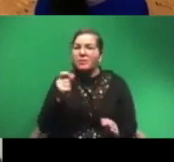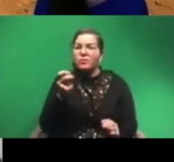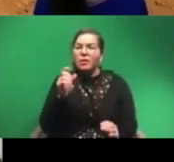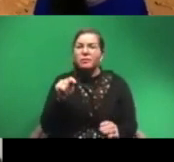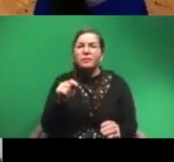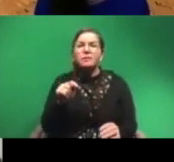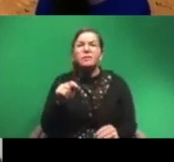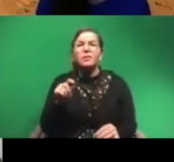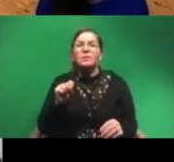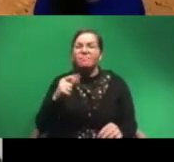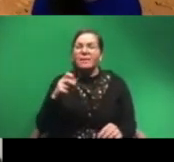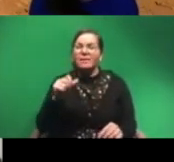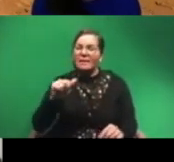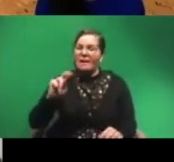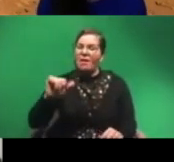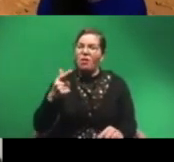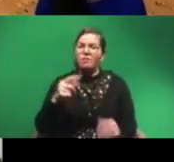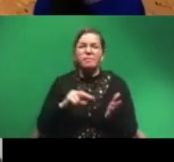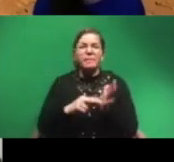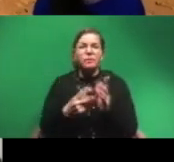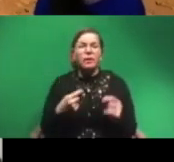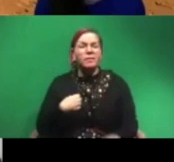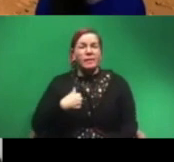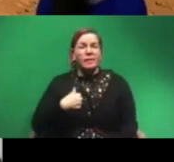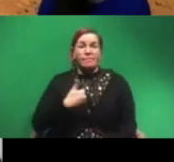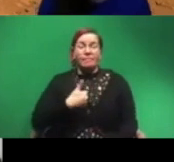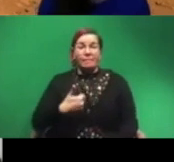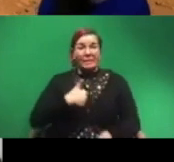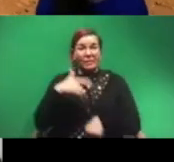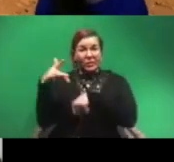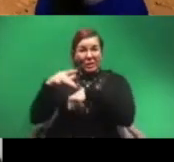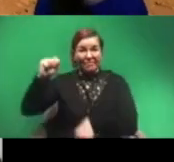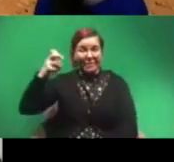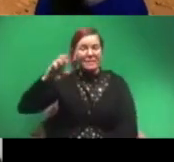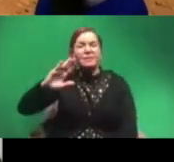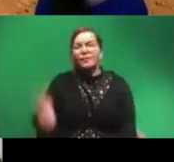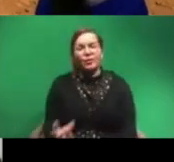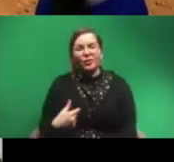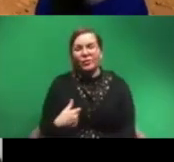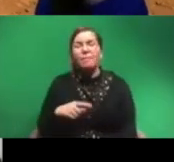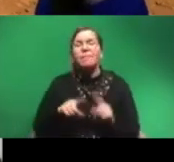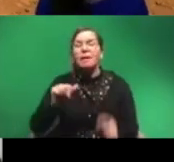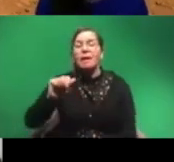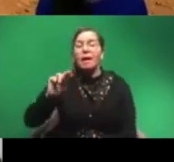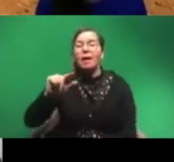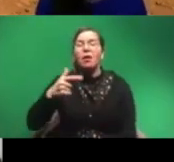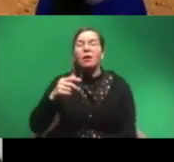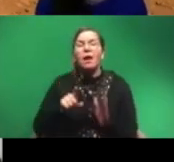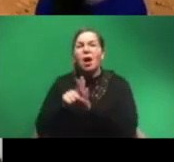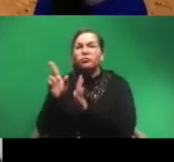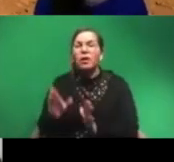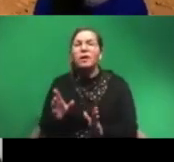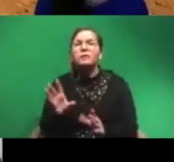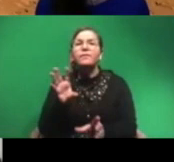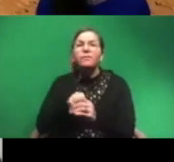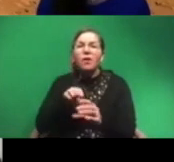space analog? So I never went to space, but analog astronauts participate in missions